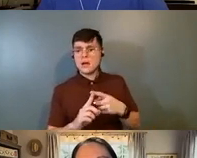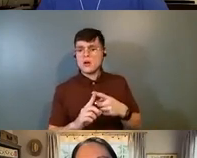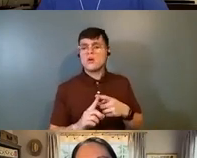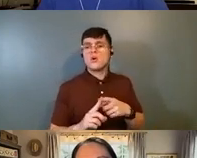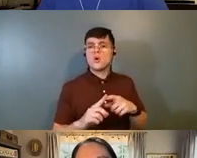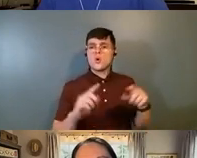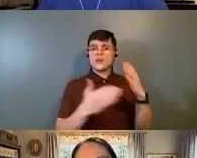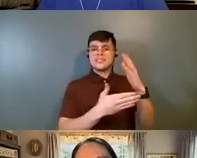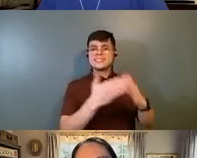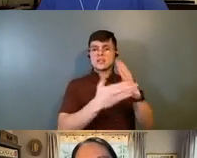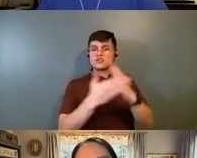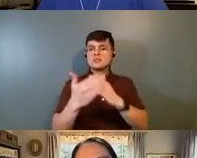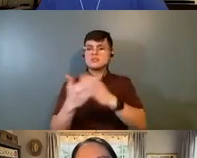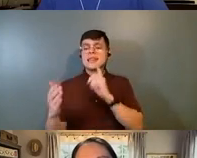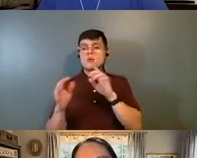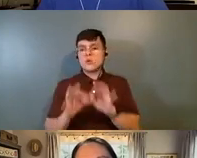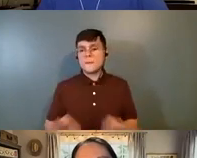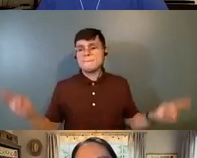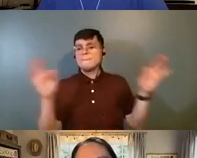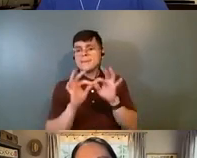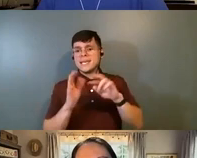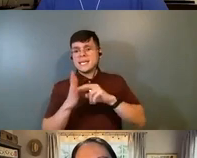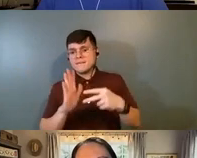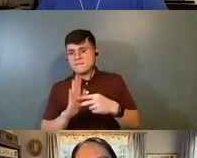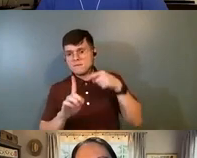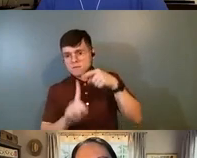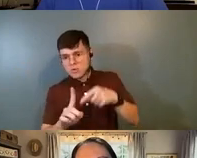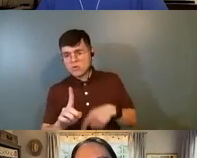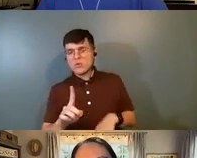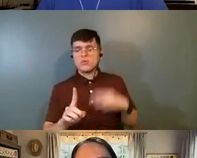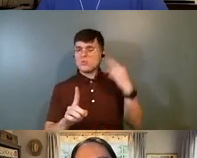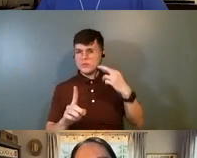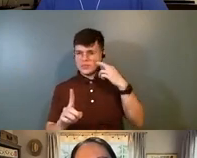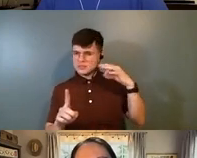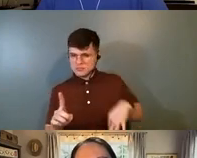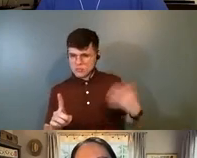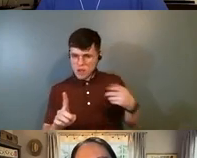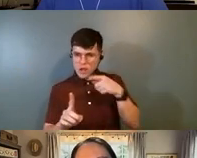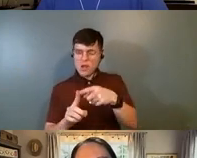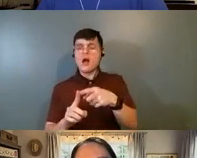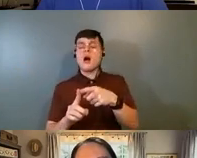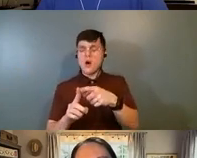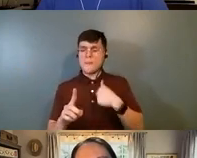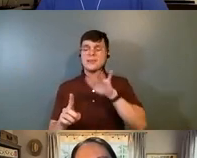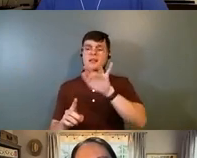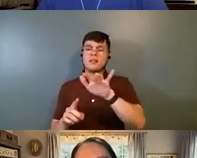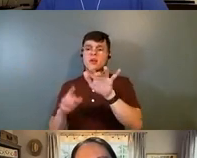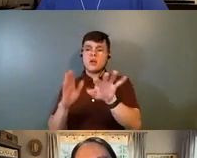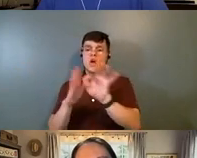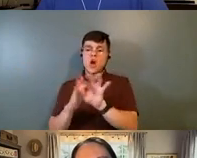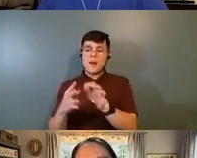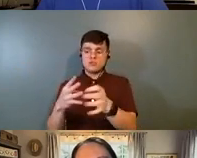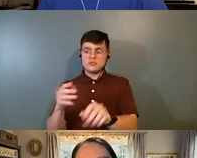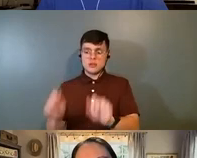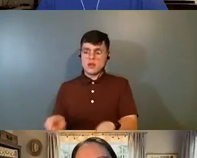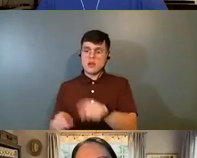were meaningful here. So I would have, I would know, okay, here's the area where I select options. And